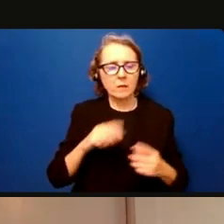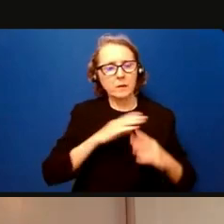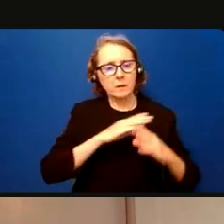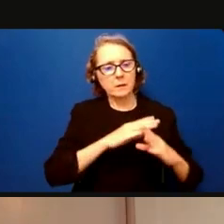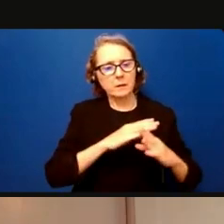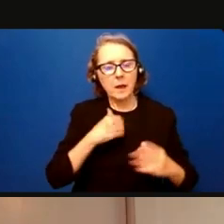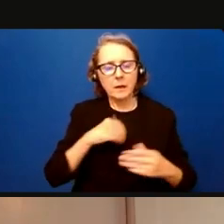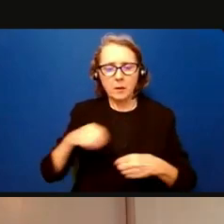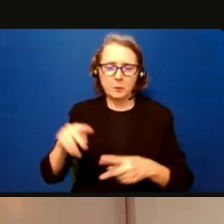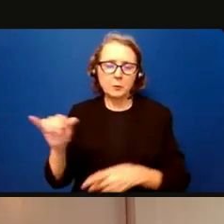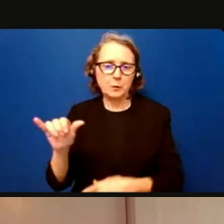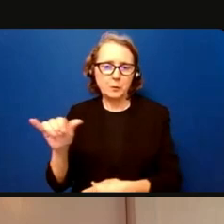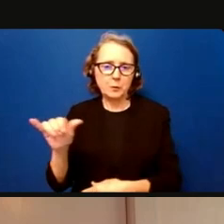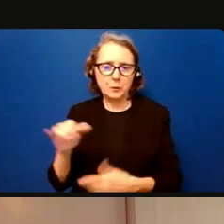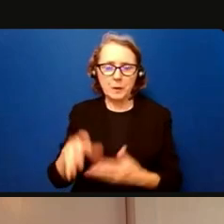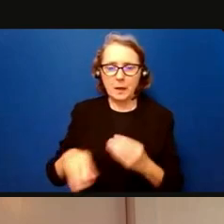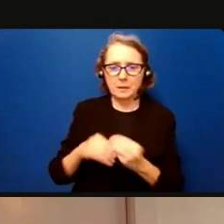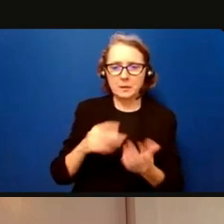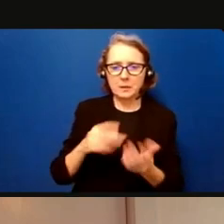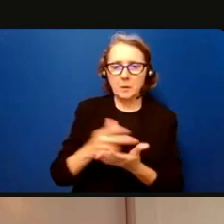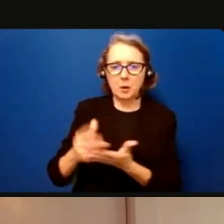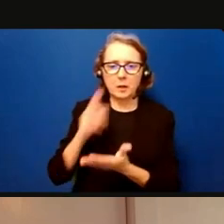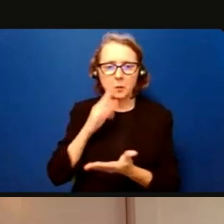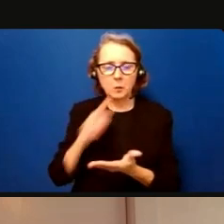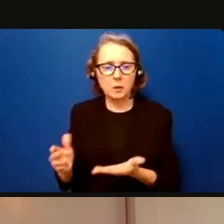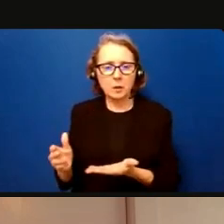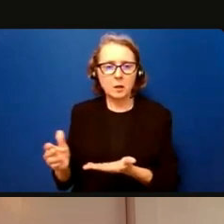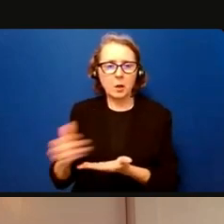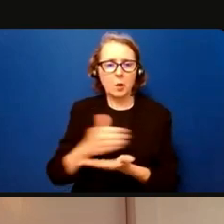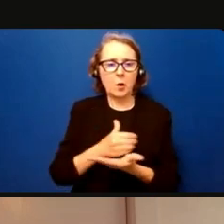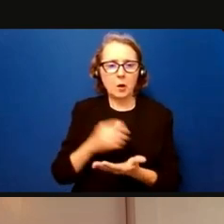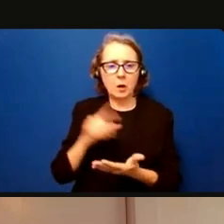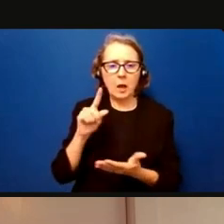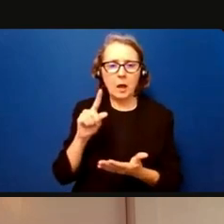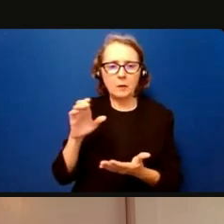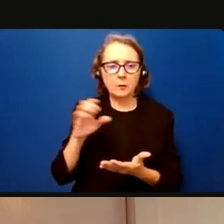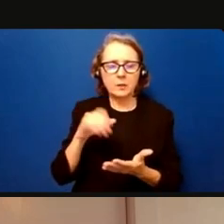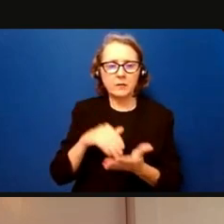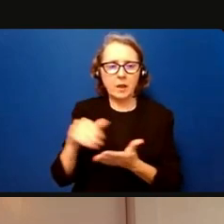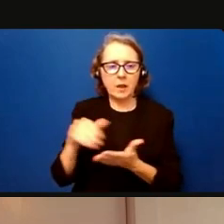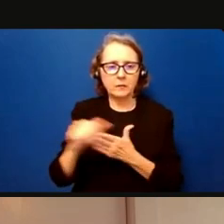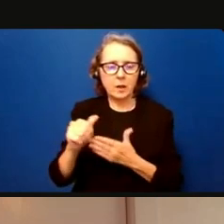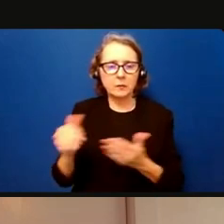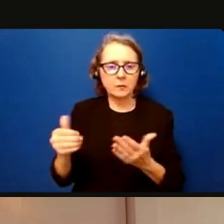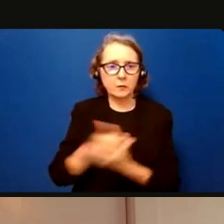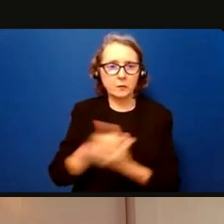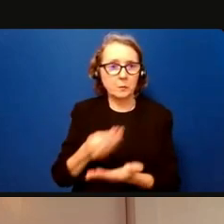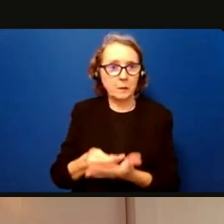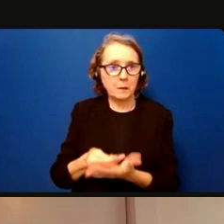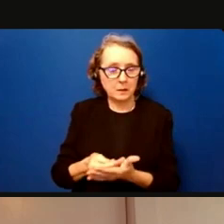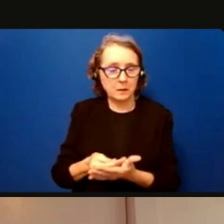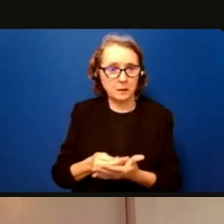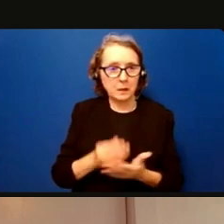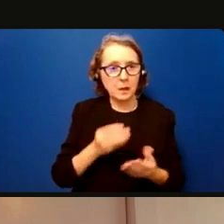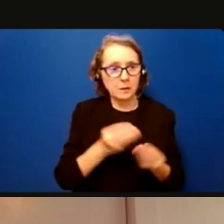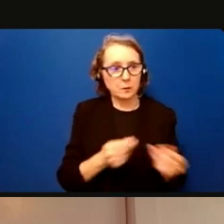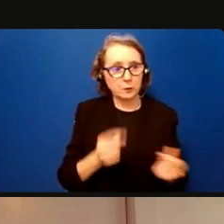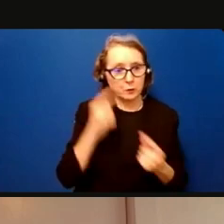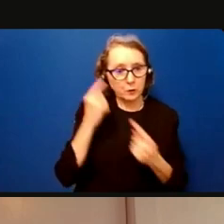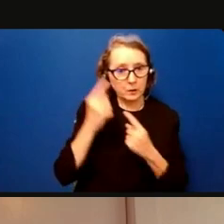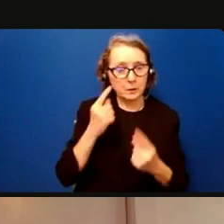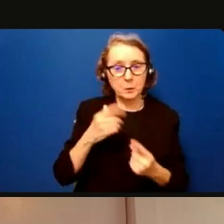them. Additional parking will bring in hundreds of thousands of dollars of new revenue. We believe a solution to consider would be having Public